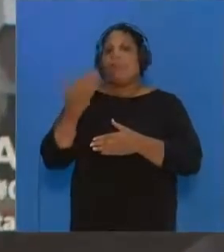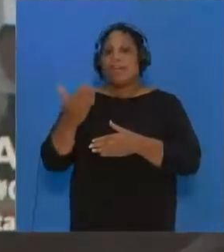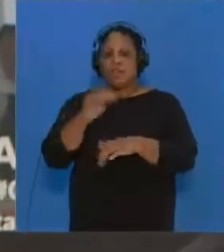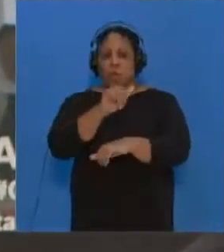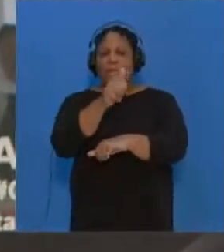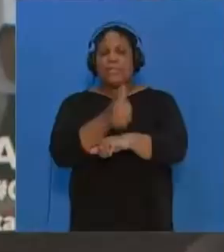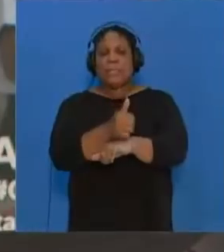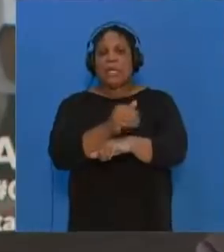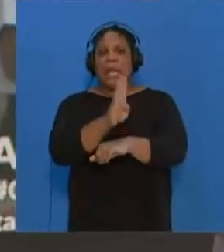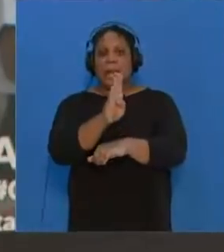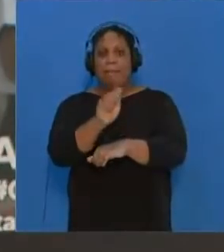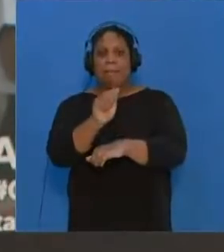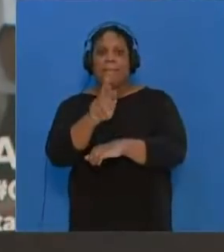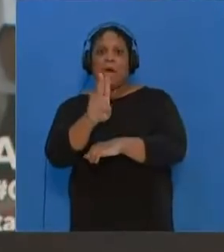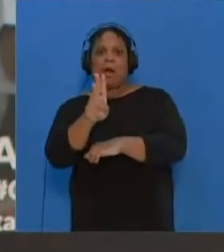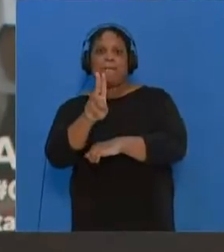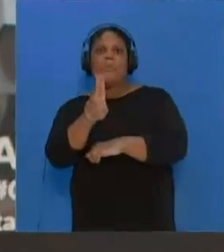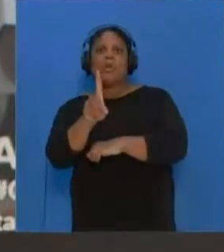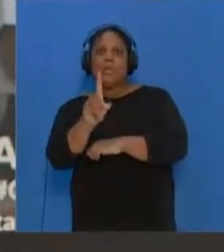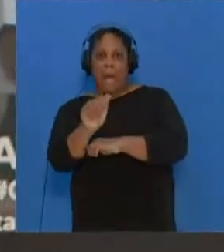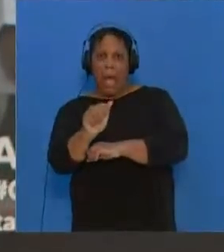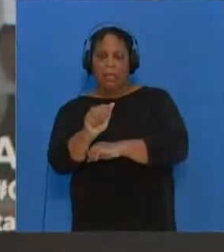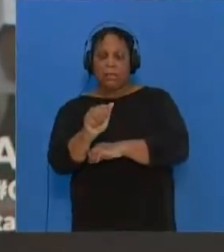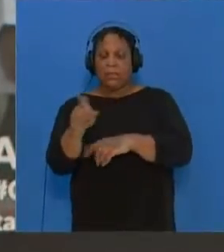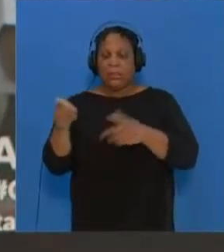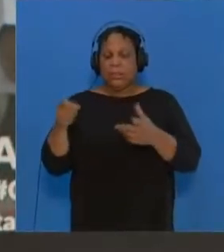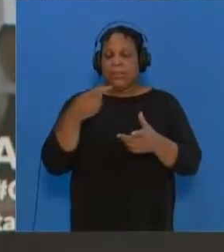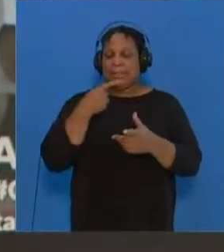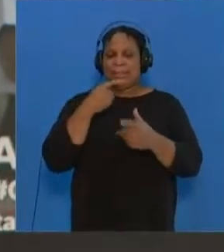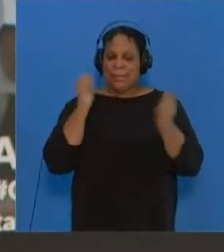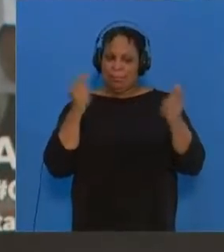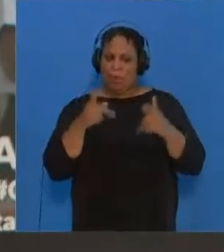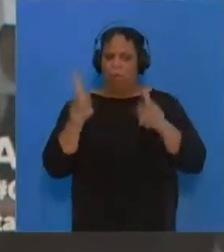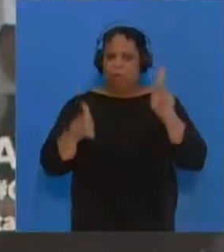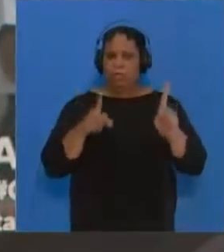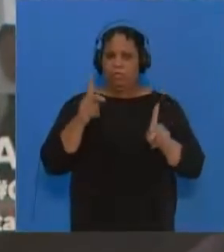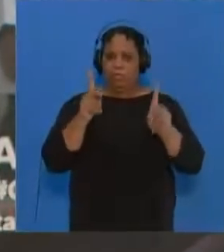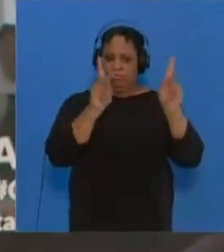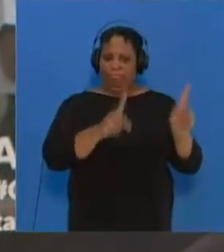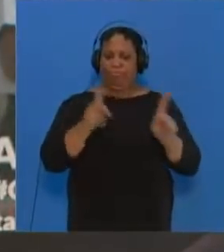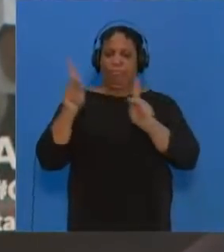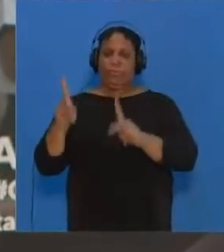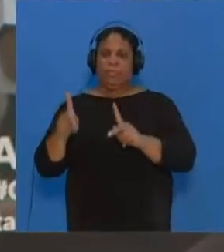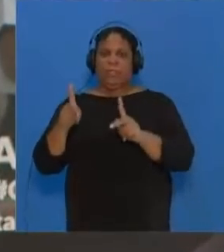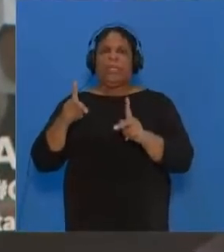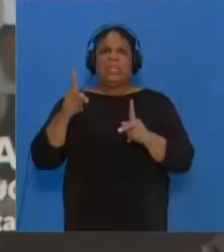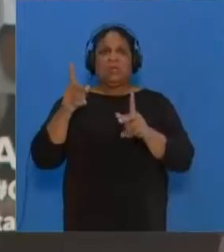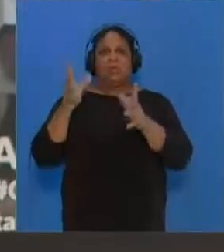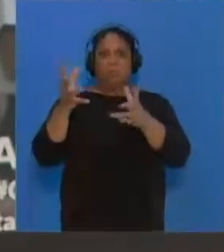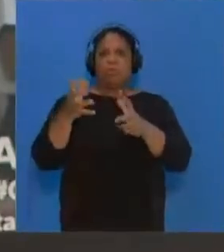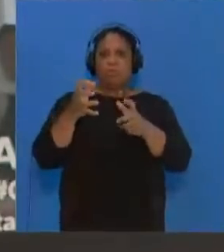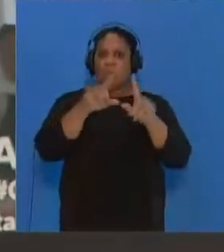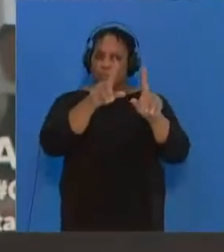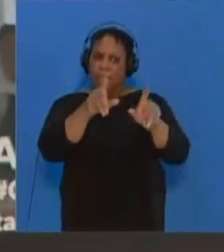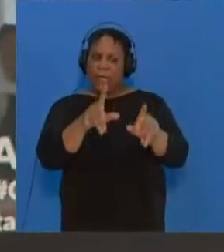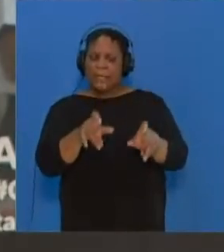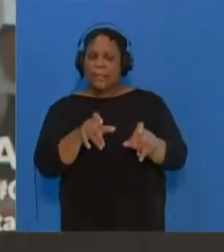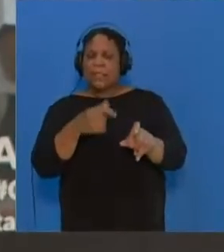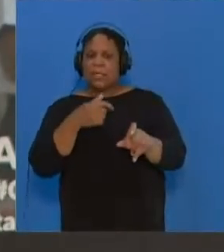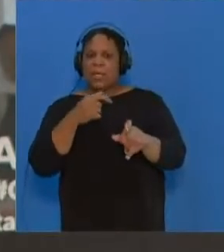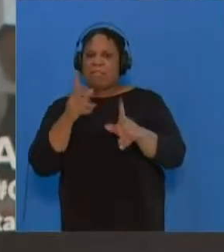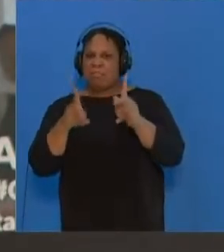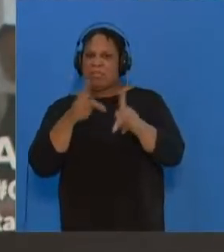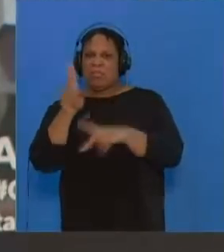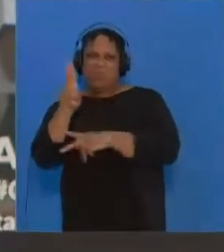all arriving passengers were required to be tested. However, some visitors from the United States threatened to sue the Antigua government because they